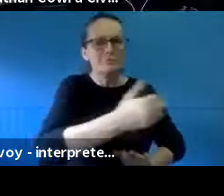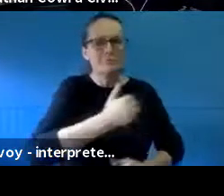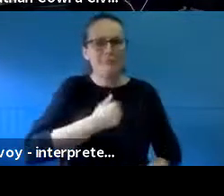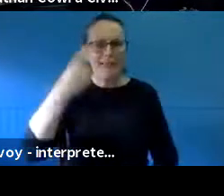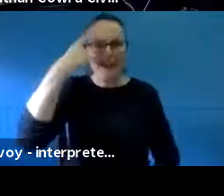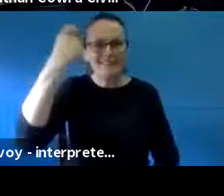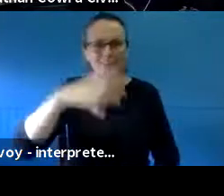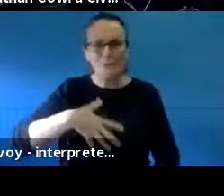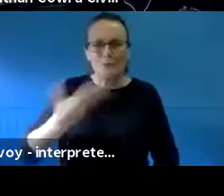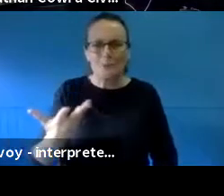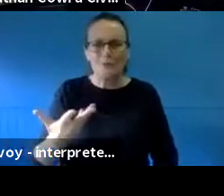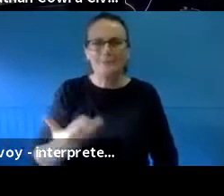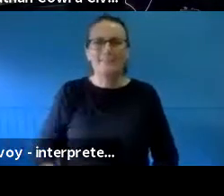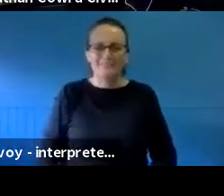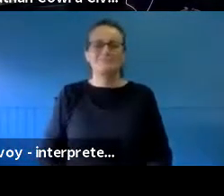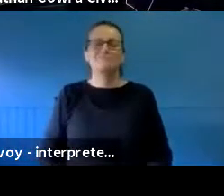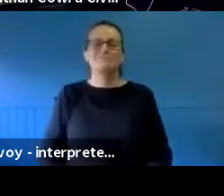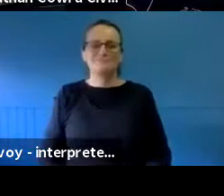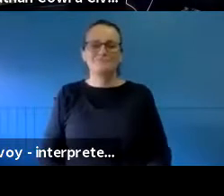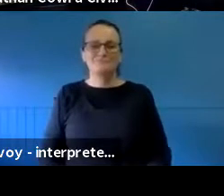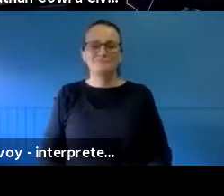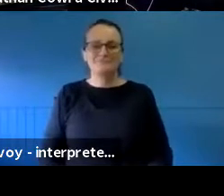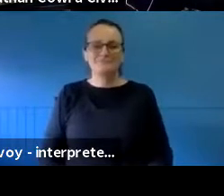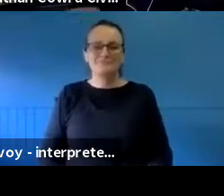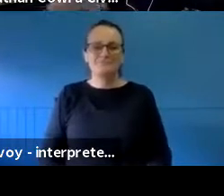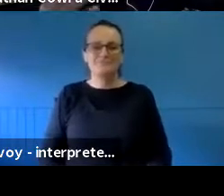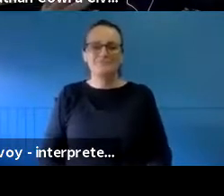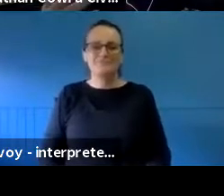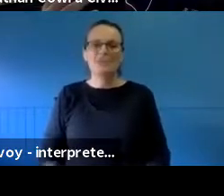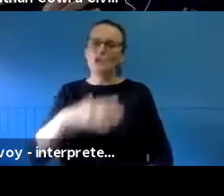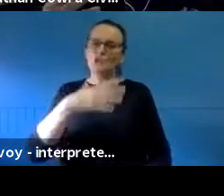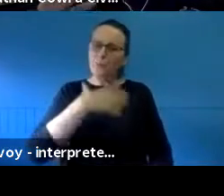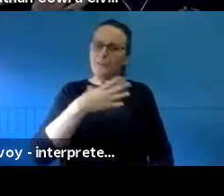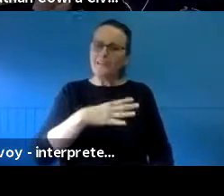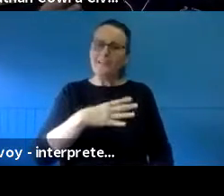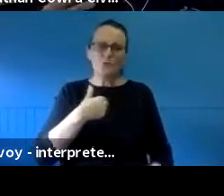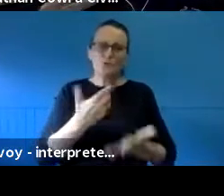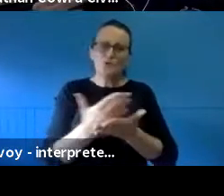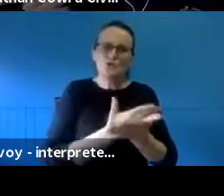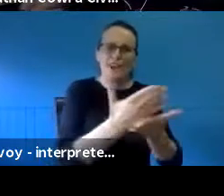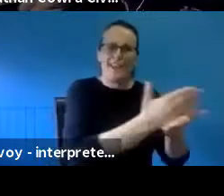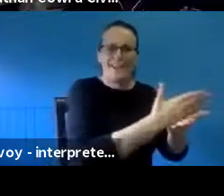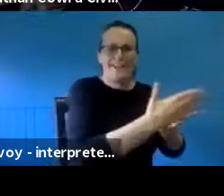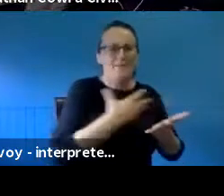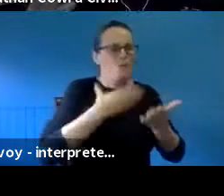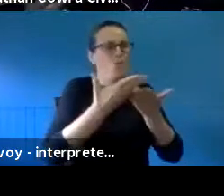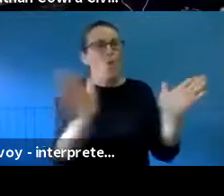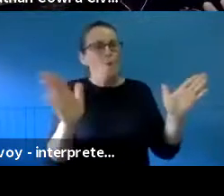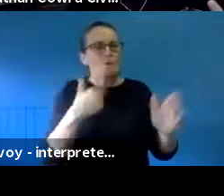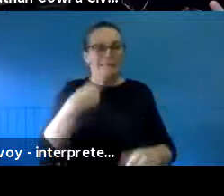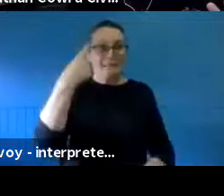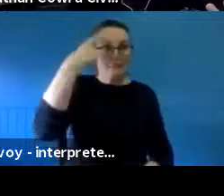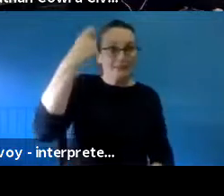idea. And I think we still need to learn to share openly, and